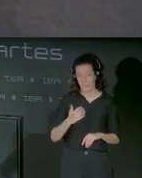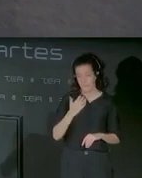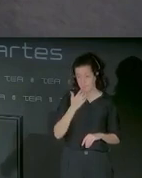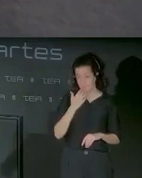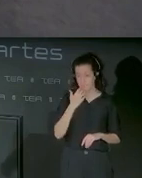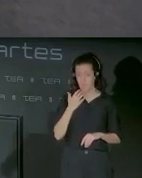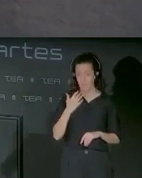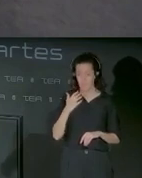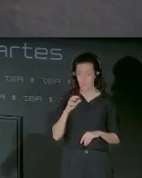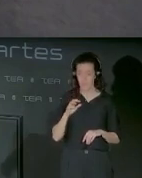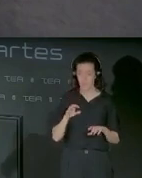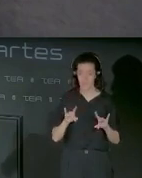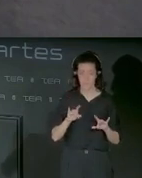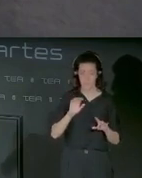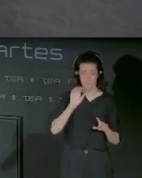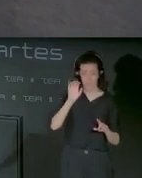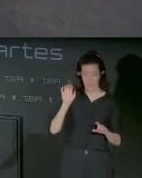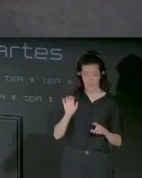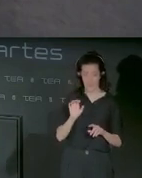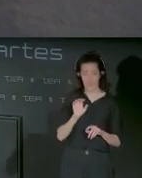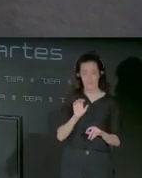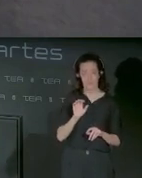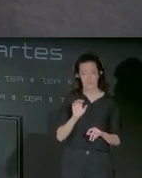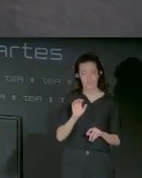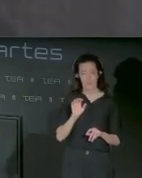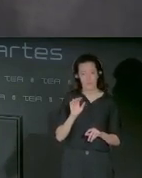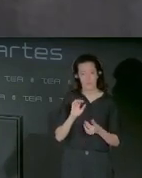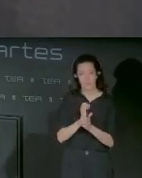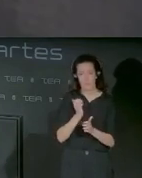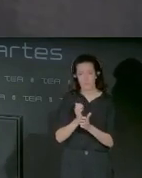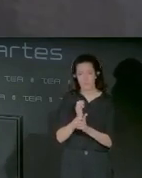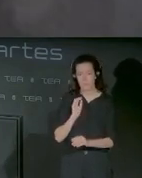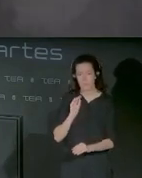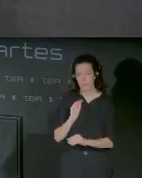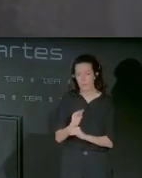for smaller games and 25% for larger games, and then there's